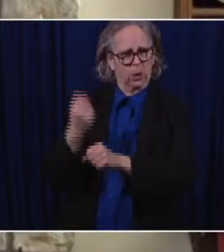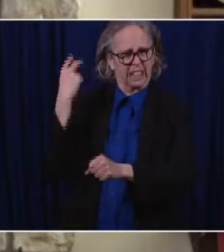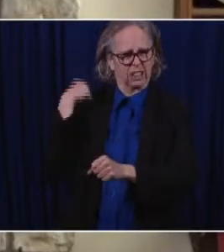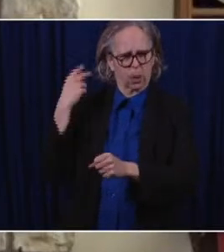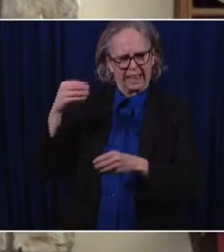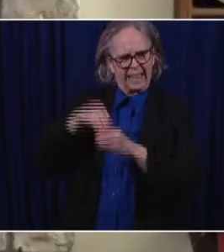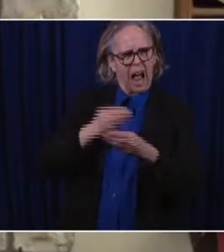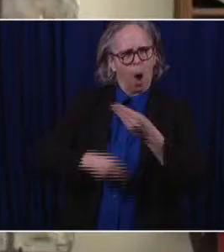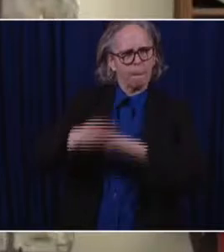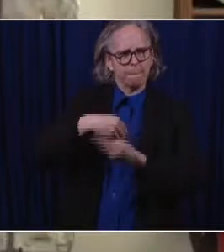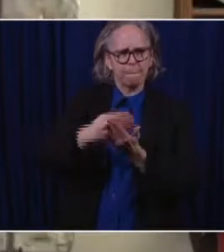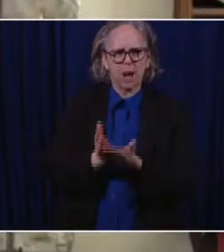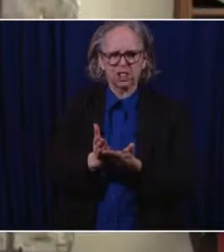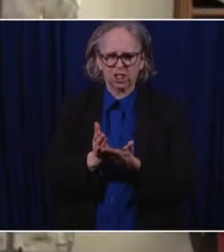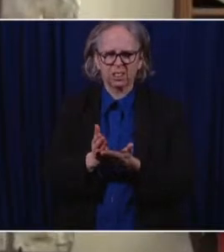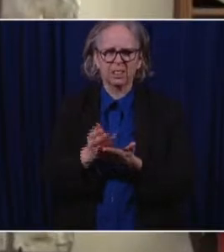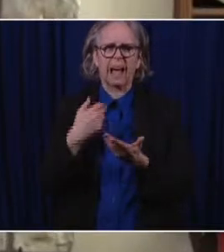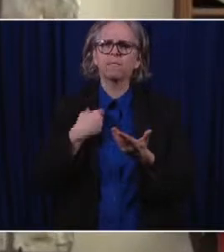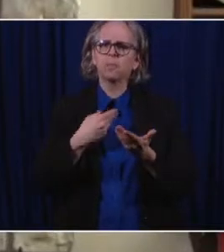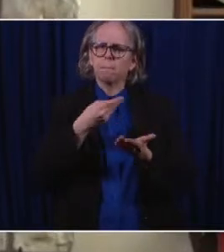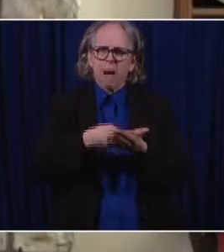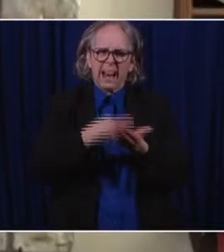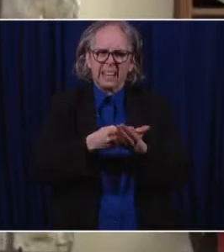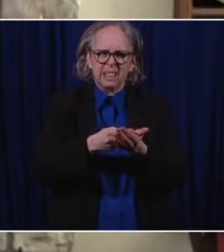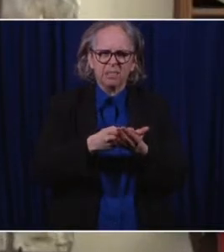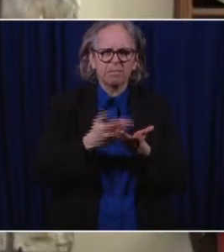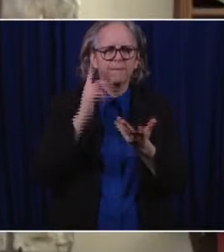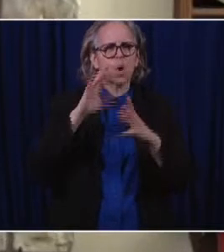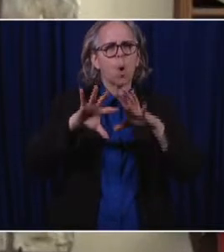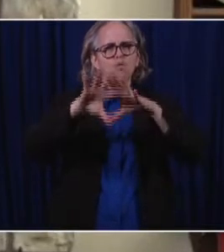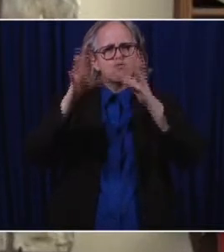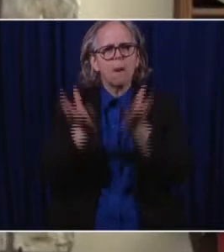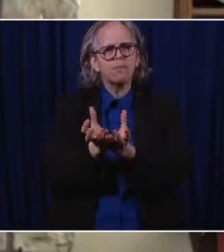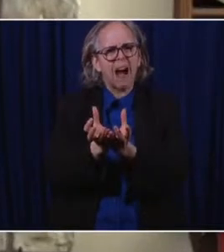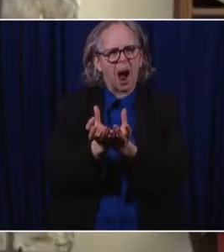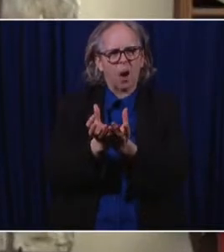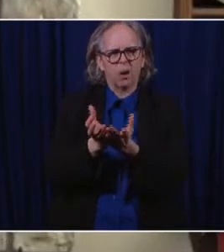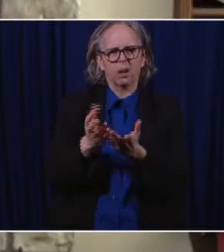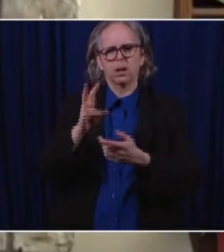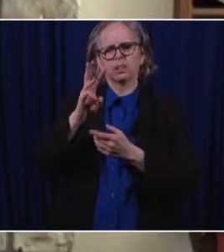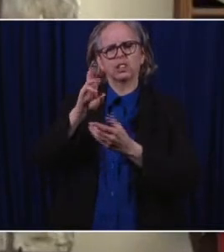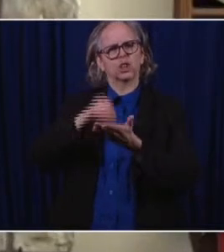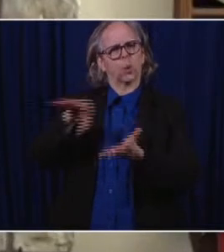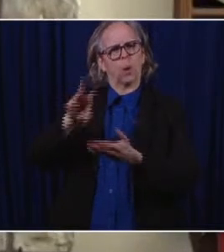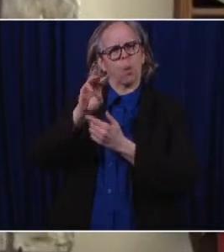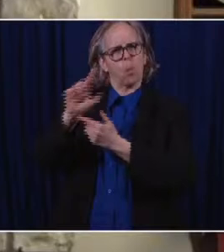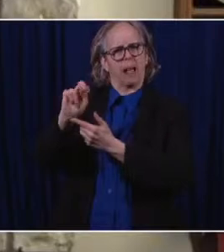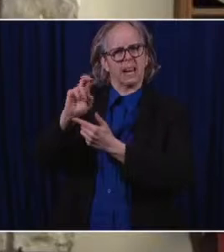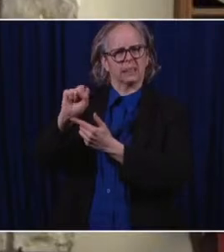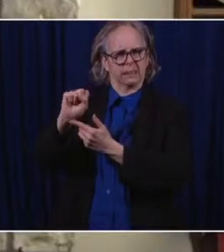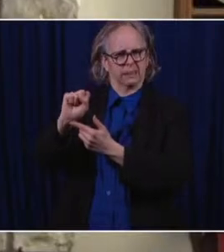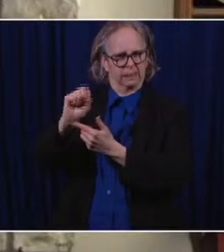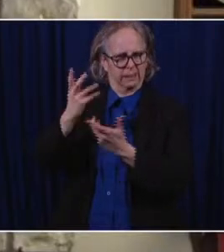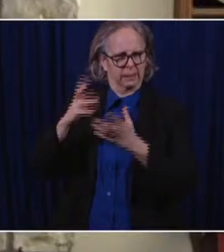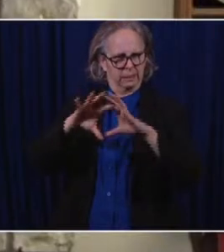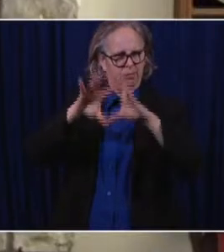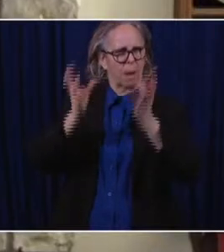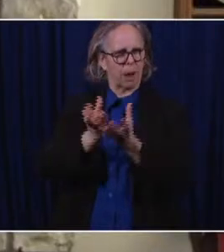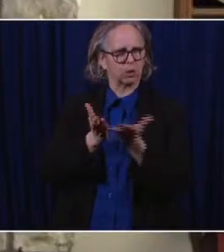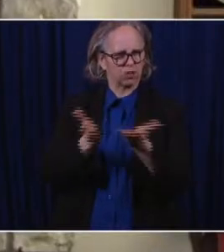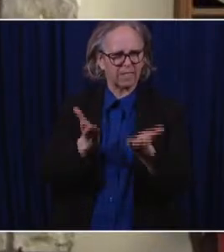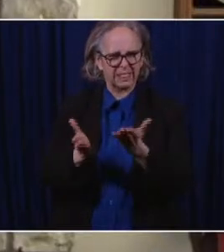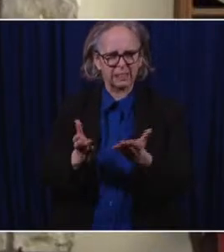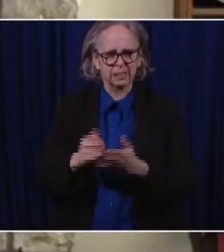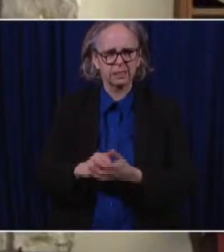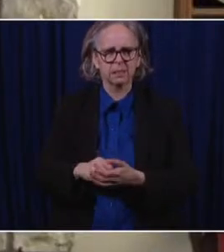wraparound student wellness. And thanks to the Ohio General Assembly, they increased it even more. And I remain grateful for